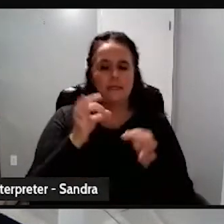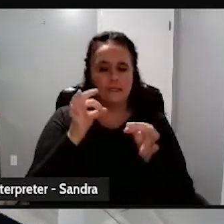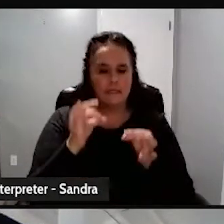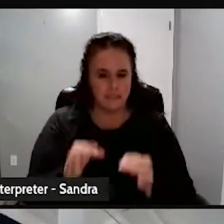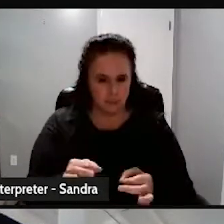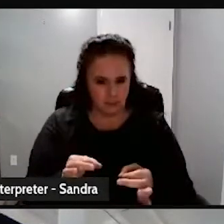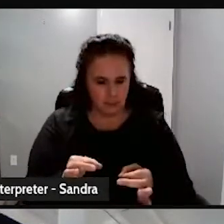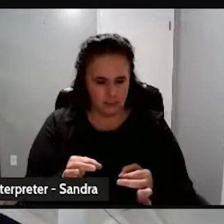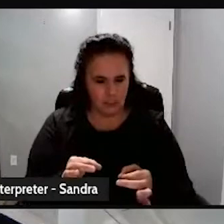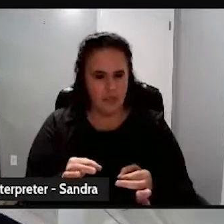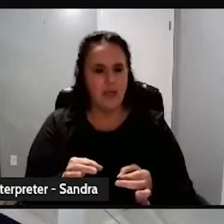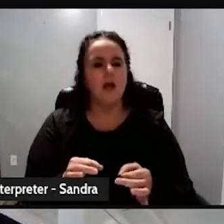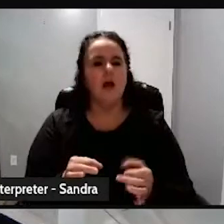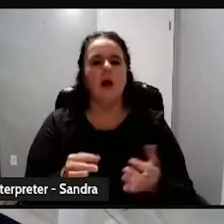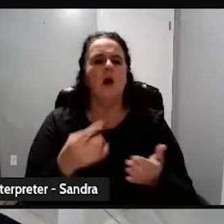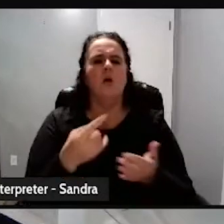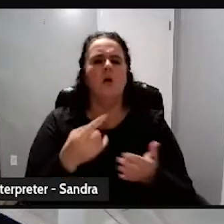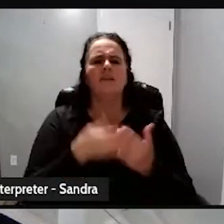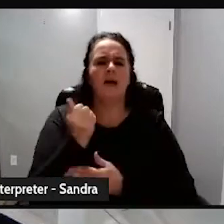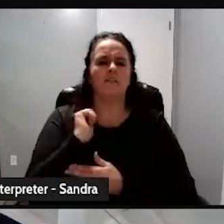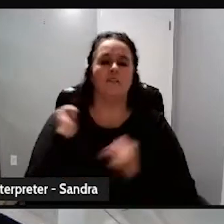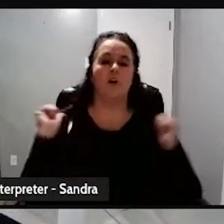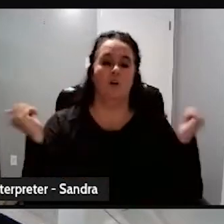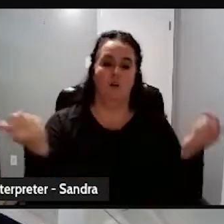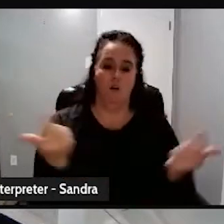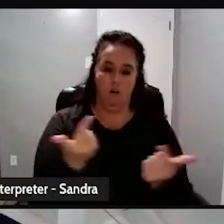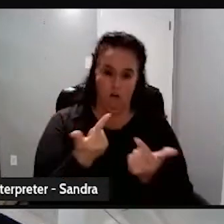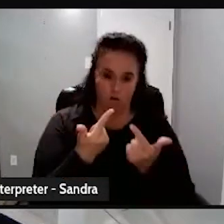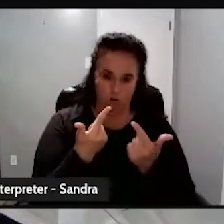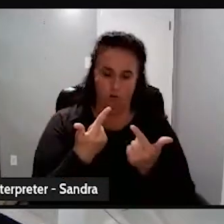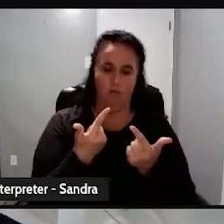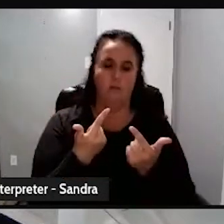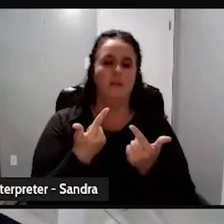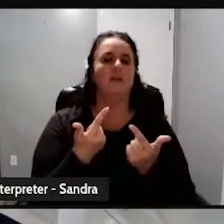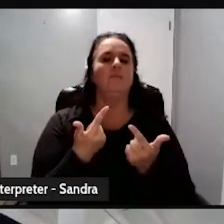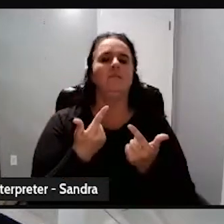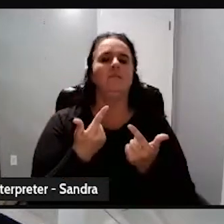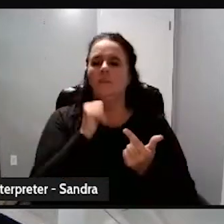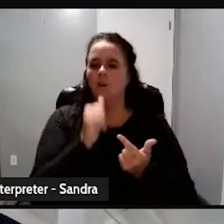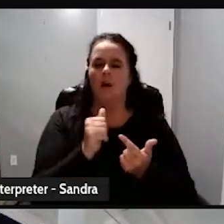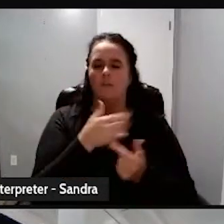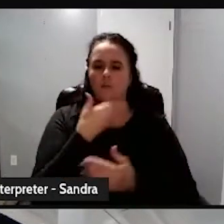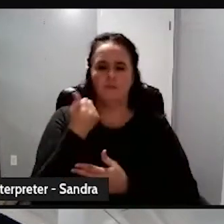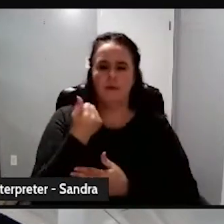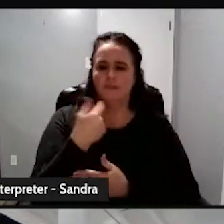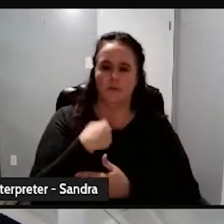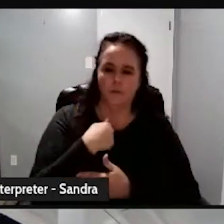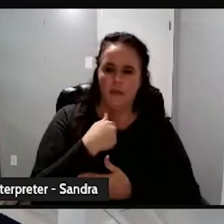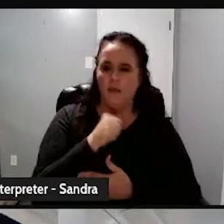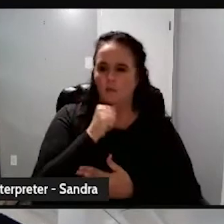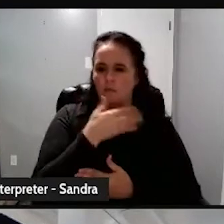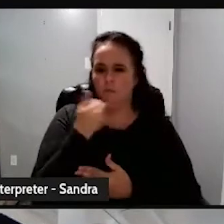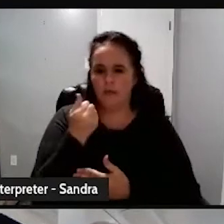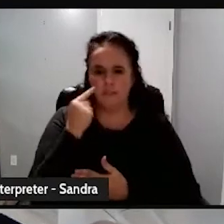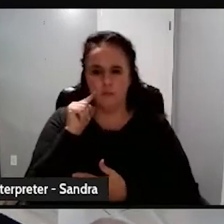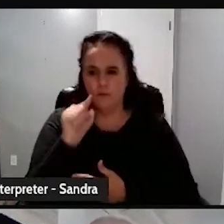good and not upon what is ego gratification or our own particular fears might be.